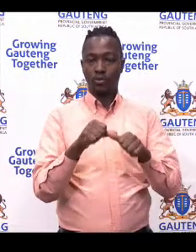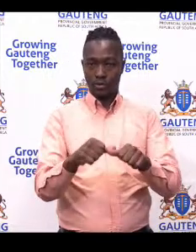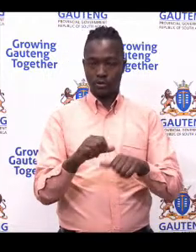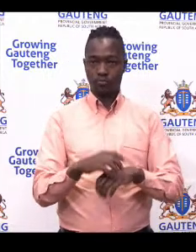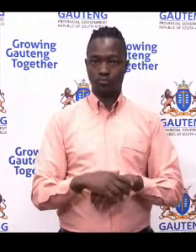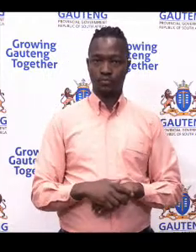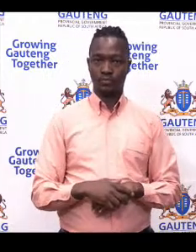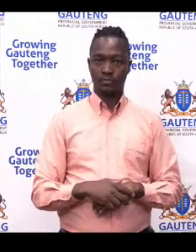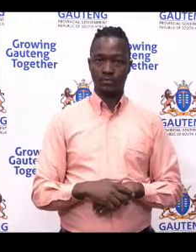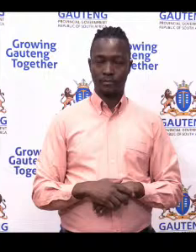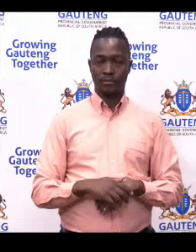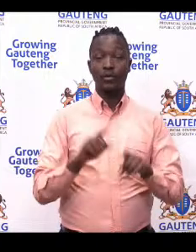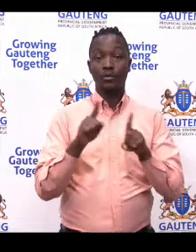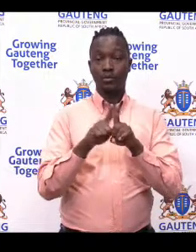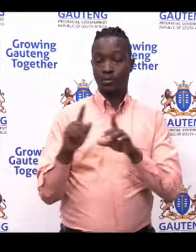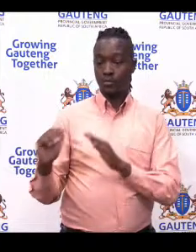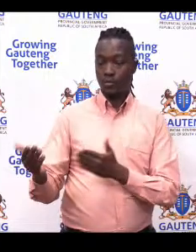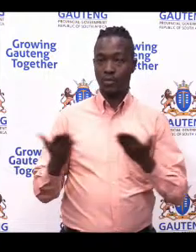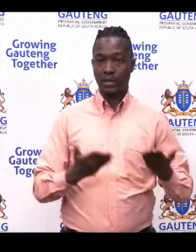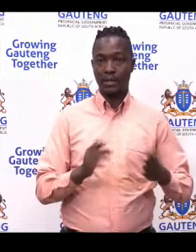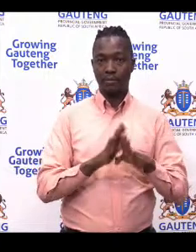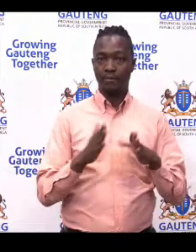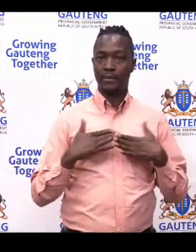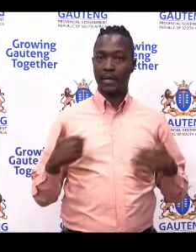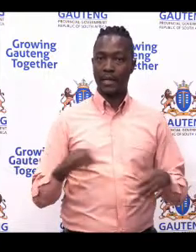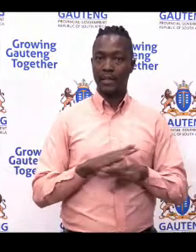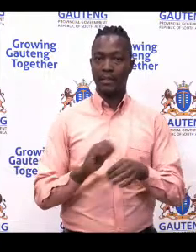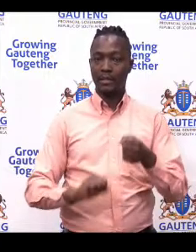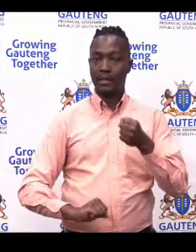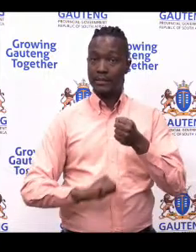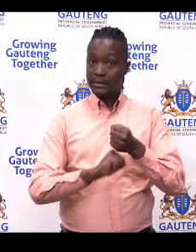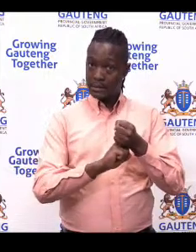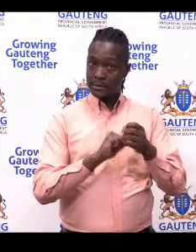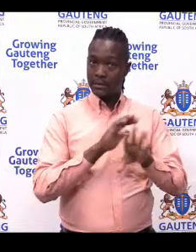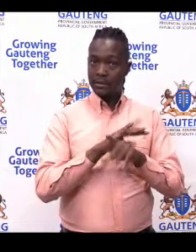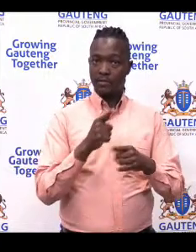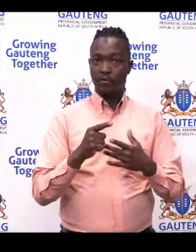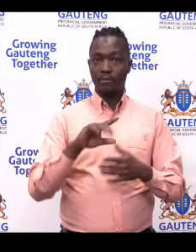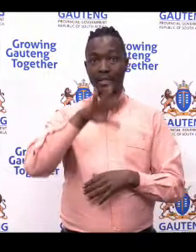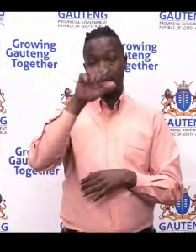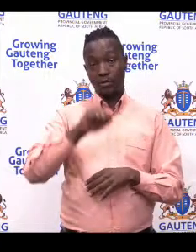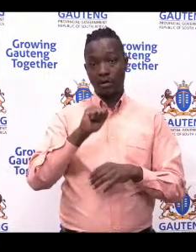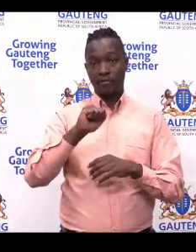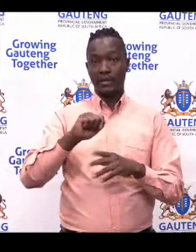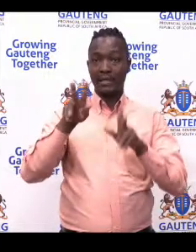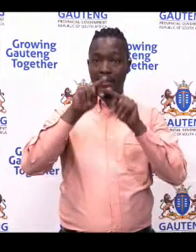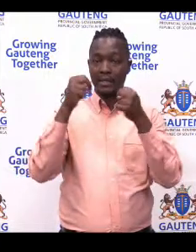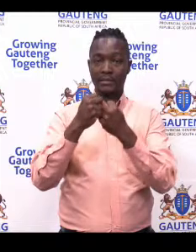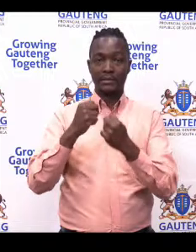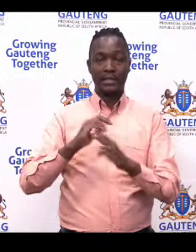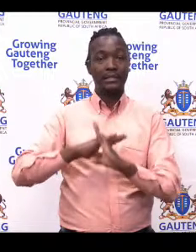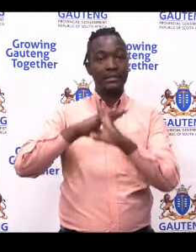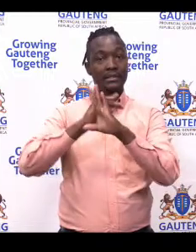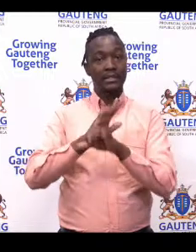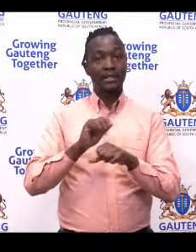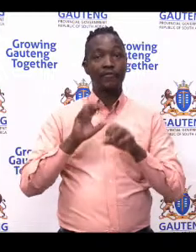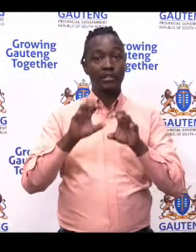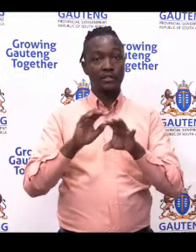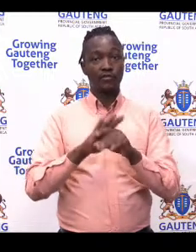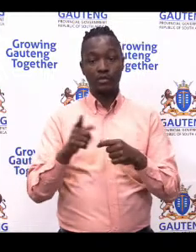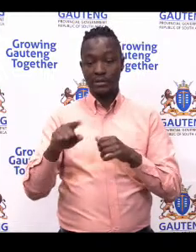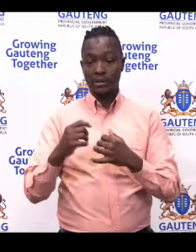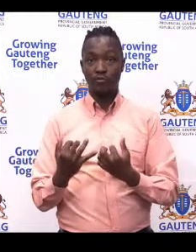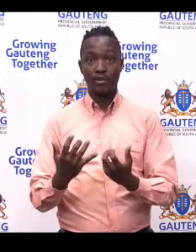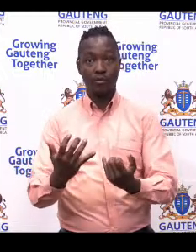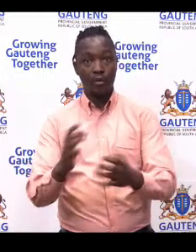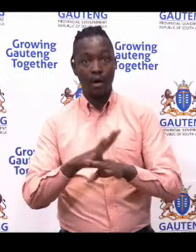also welcome the help and assistance from the South African National Defence Force personnel, who already has been on the ground in